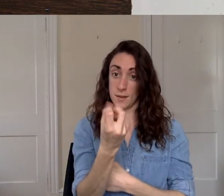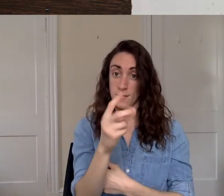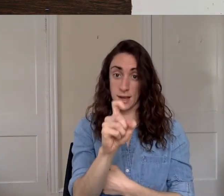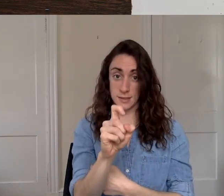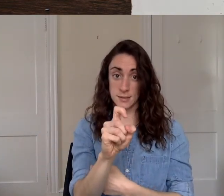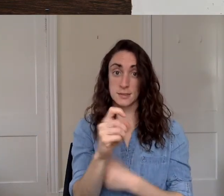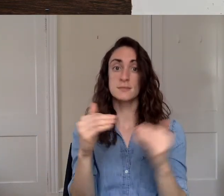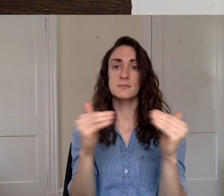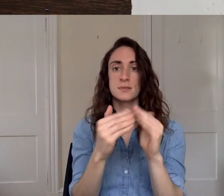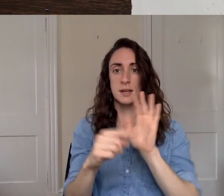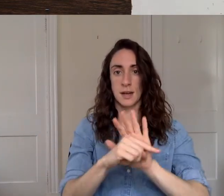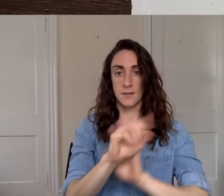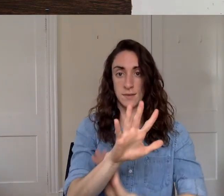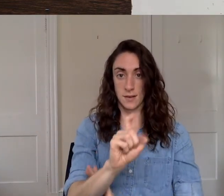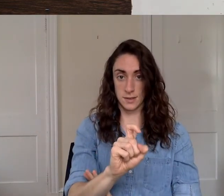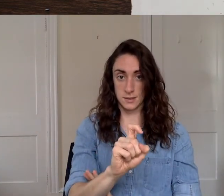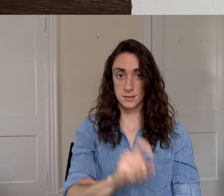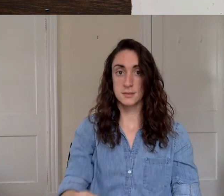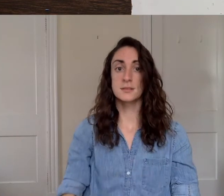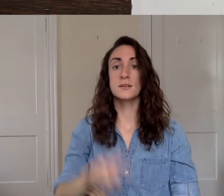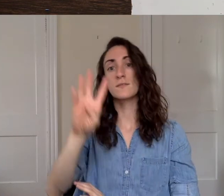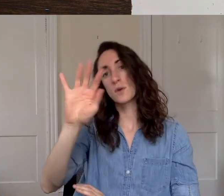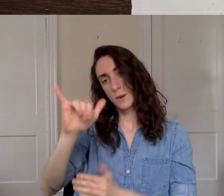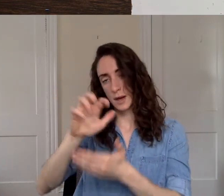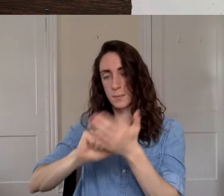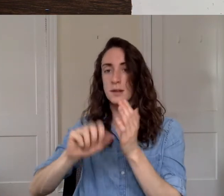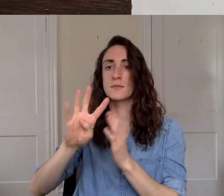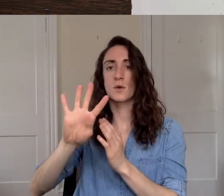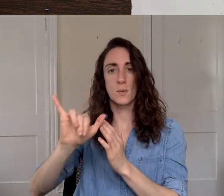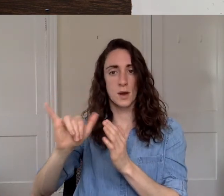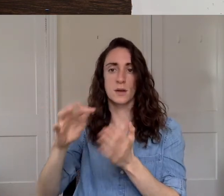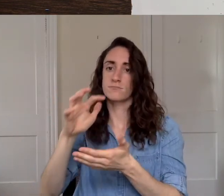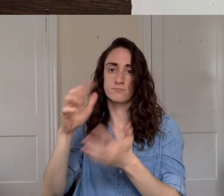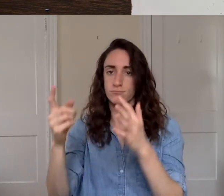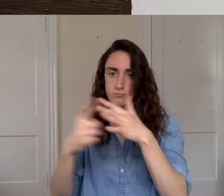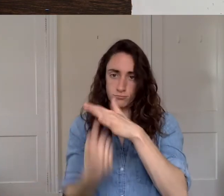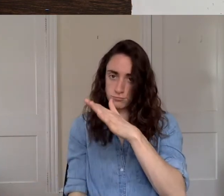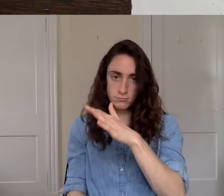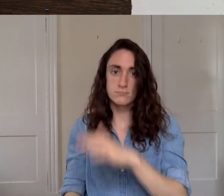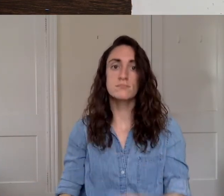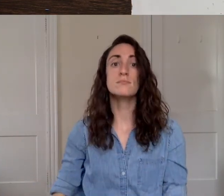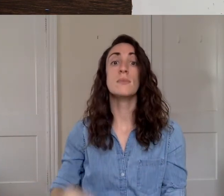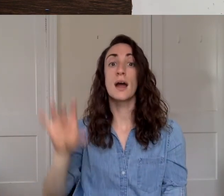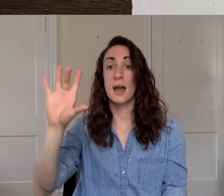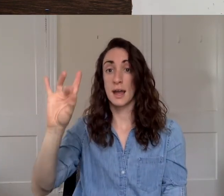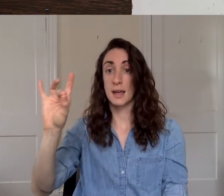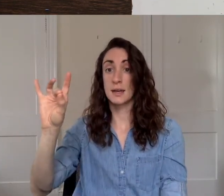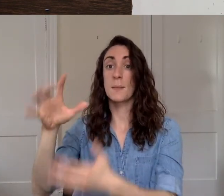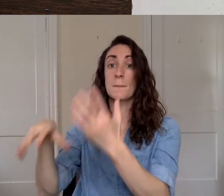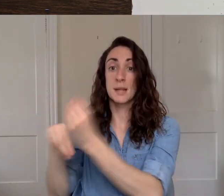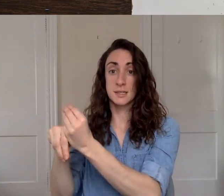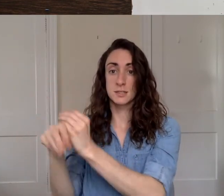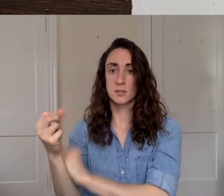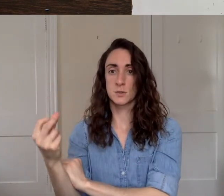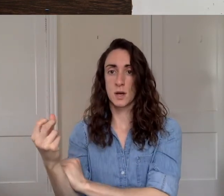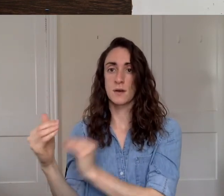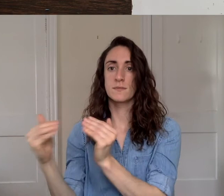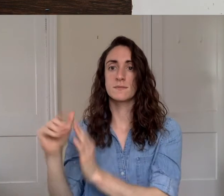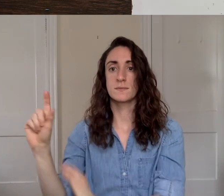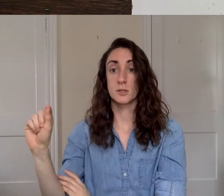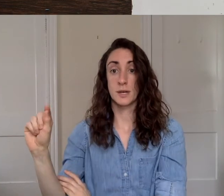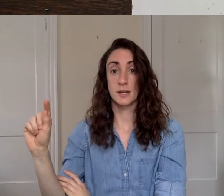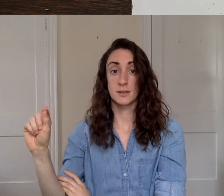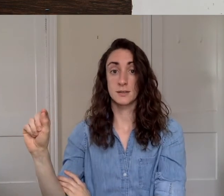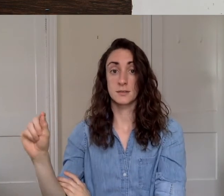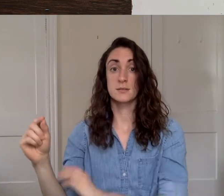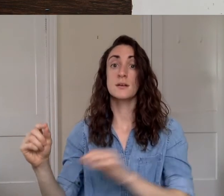7x plus negative 12x is negative 5x. 4y plus negative 4y is 0, so we don't have to write that. And